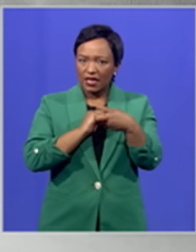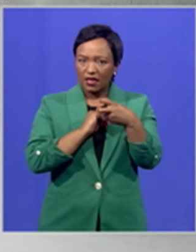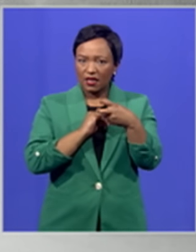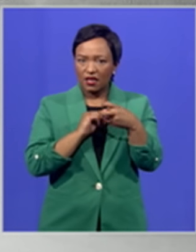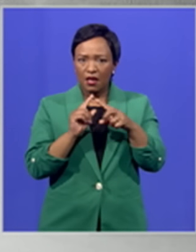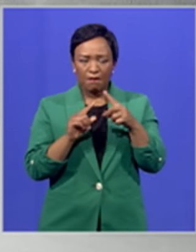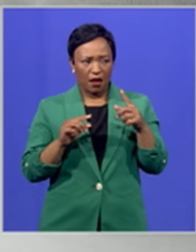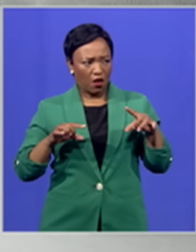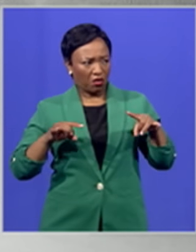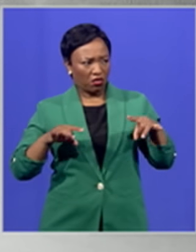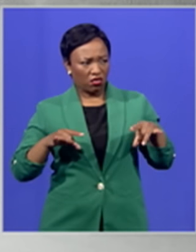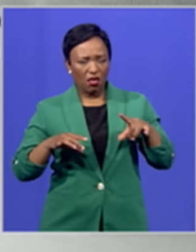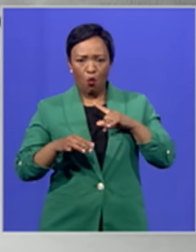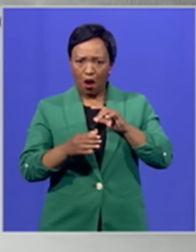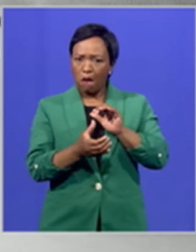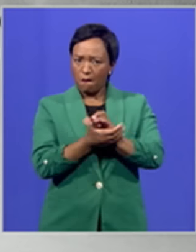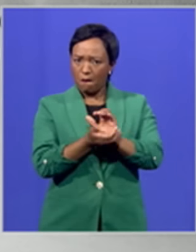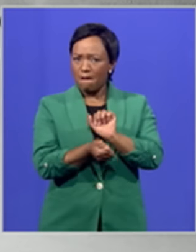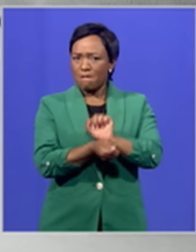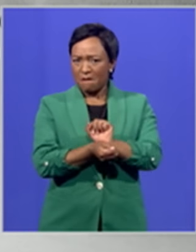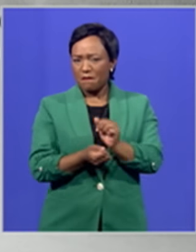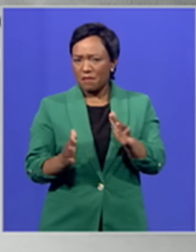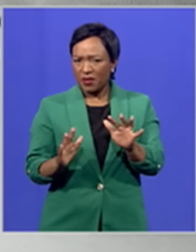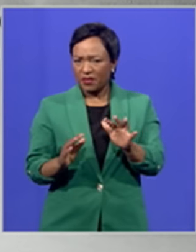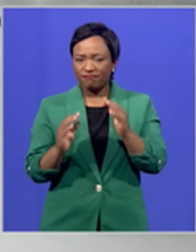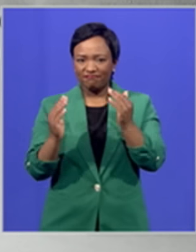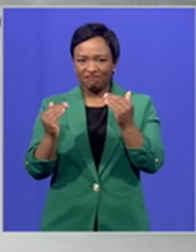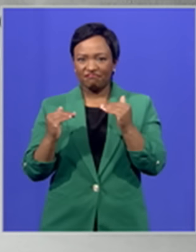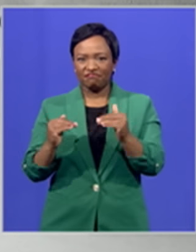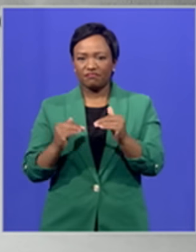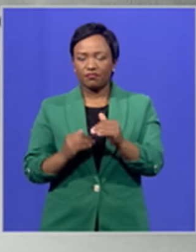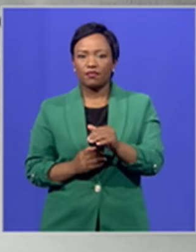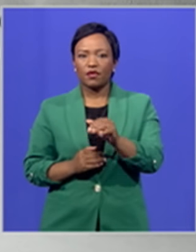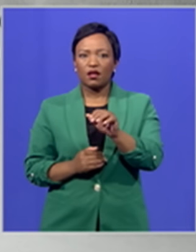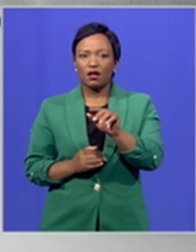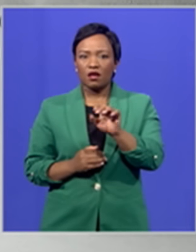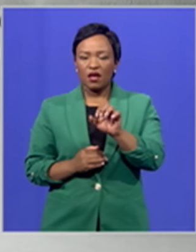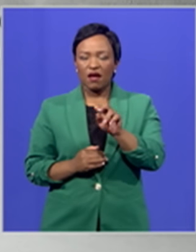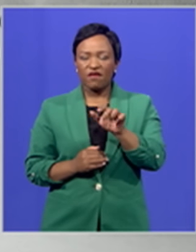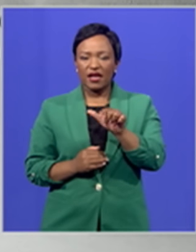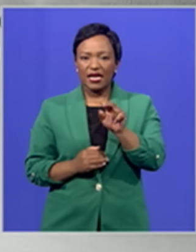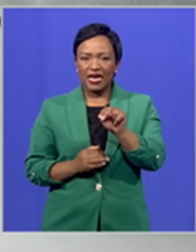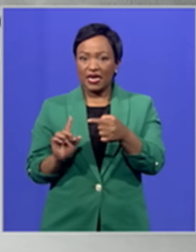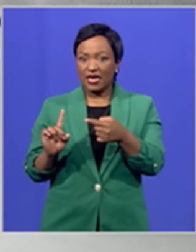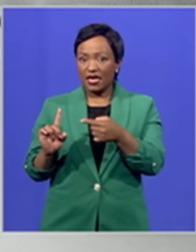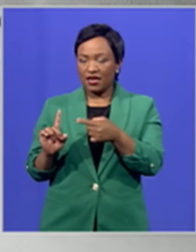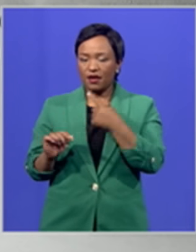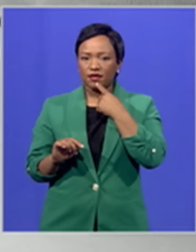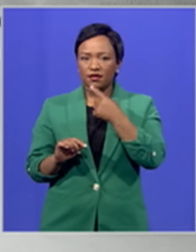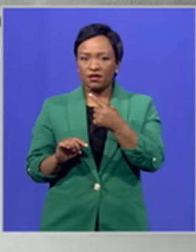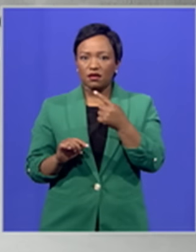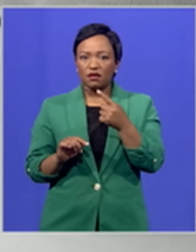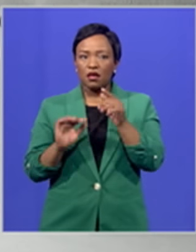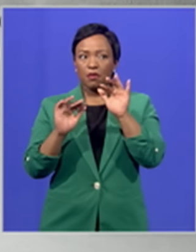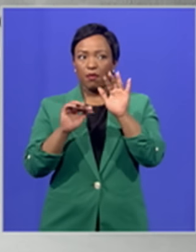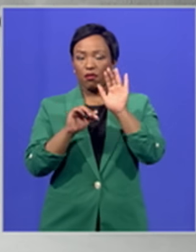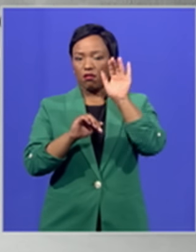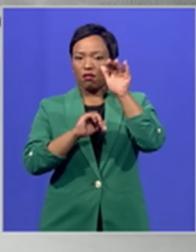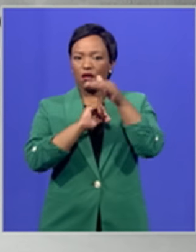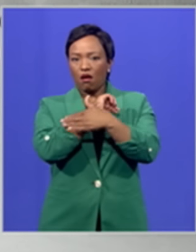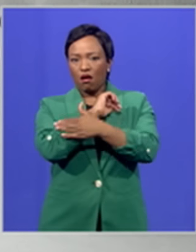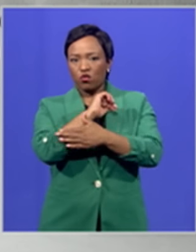ke ka mabaka a mafena. Evelyn Lebepe yena kwa mafelelo o re badudi ba dinaga tša kantle